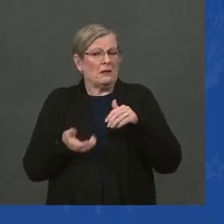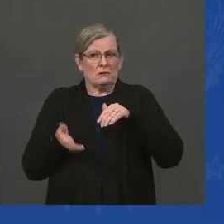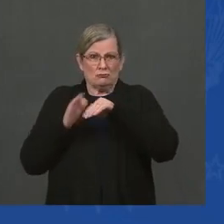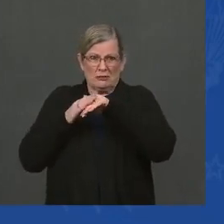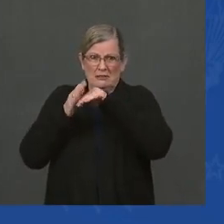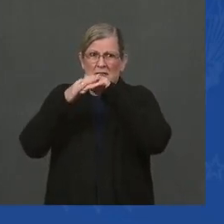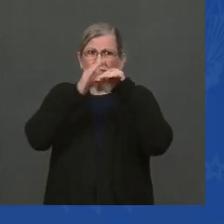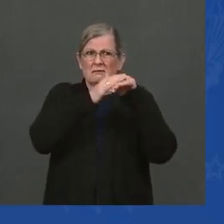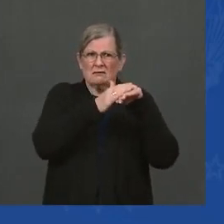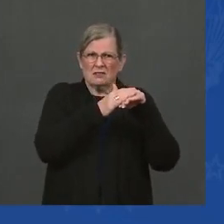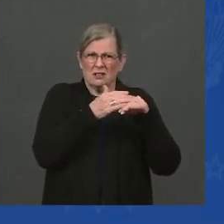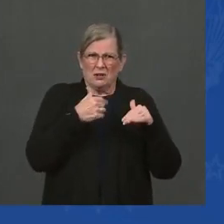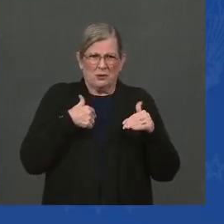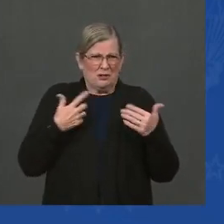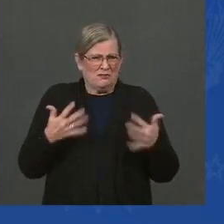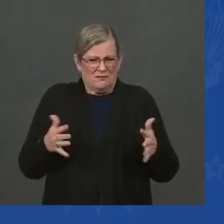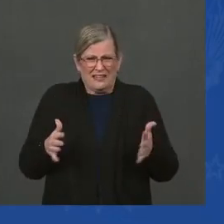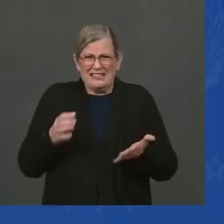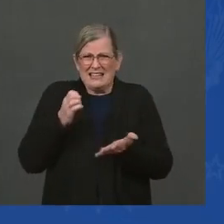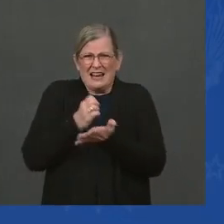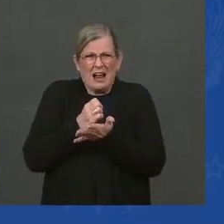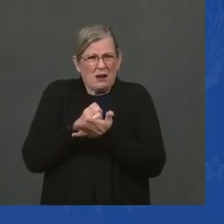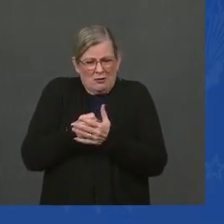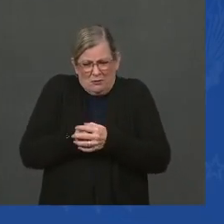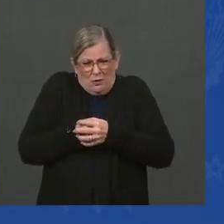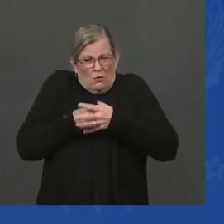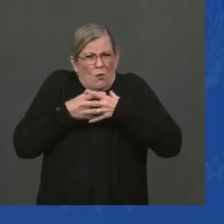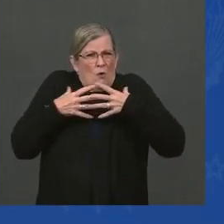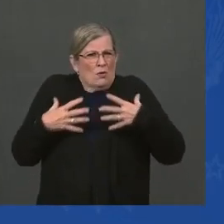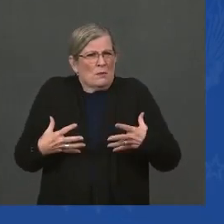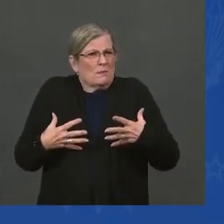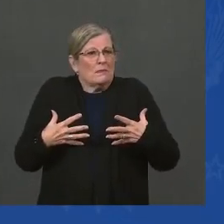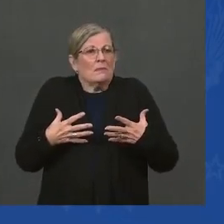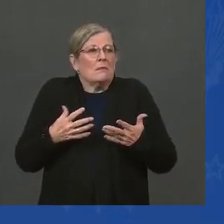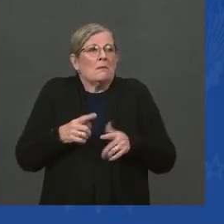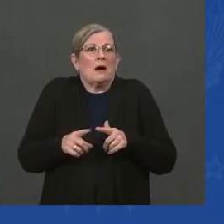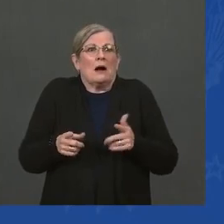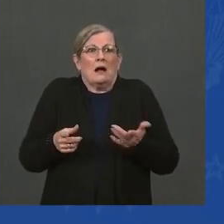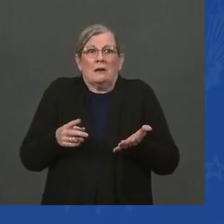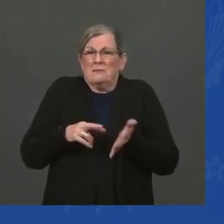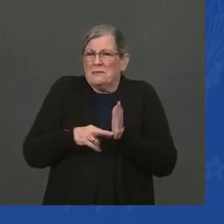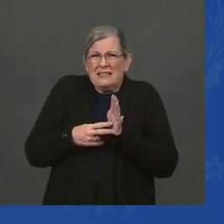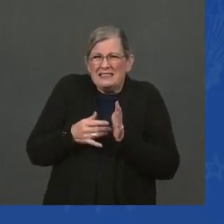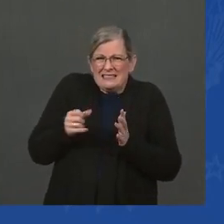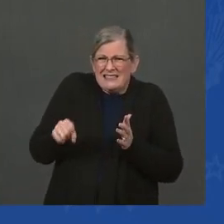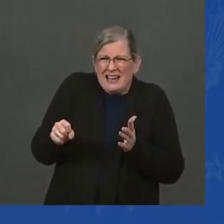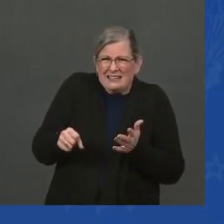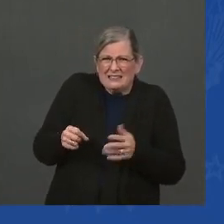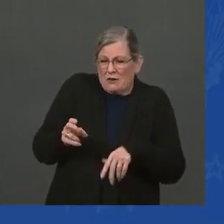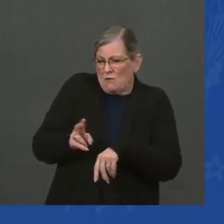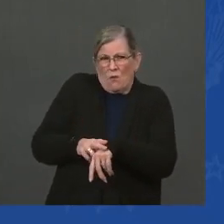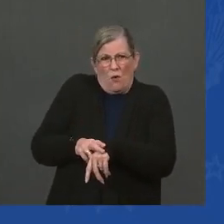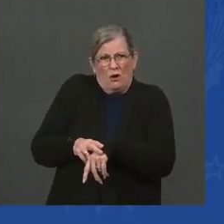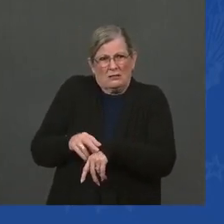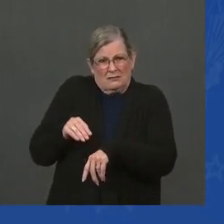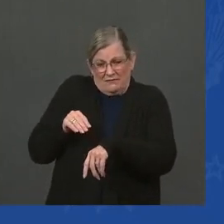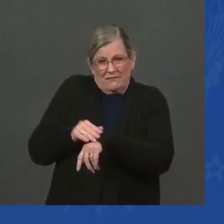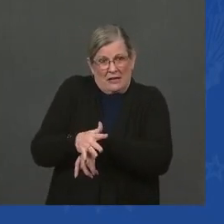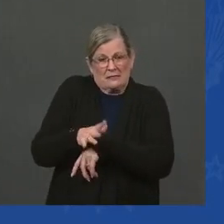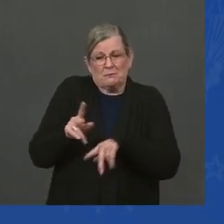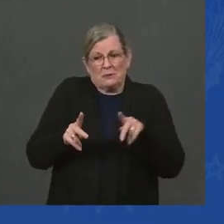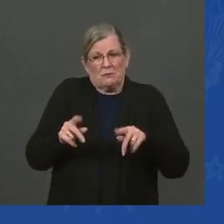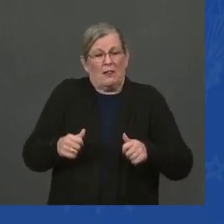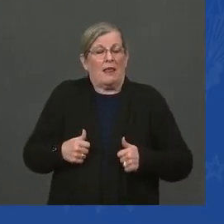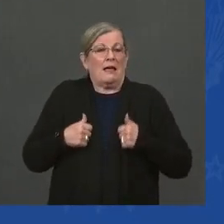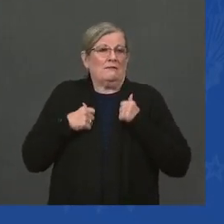doesn't mean these dislocations aren't real. They do affect people's lives. For example, one of the reasons why I decided to talk about